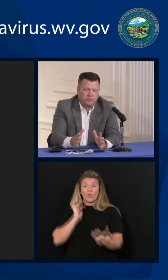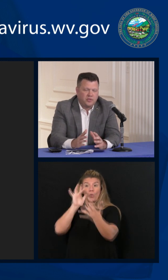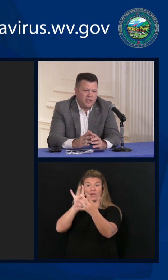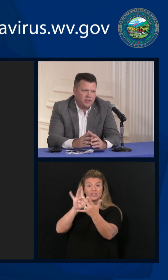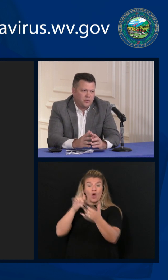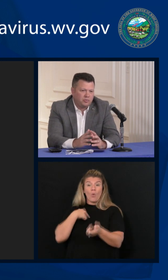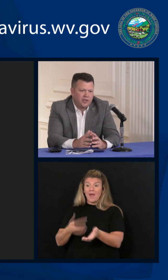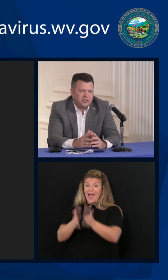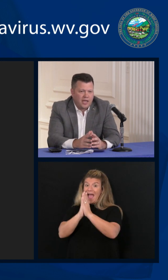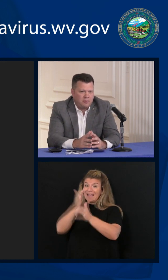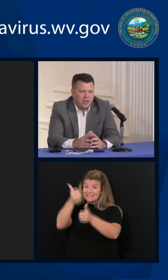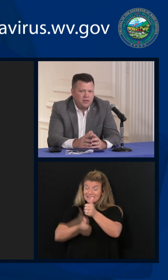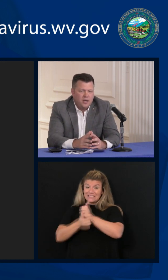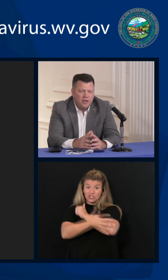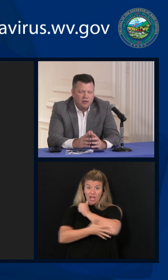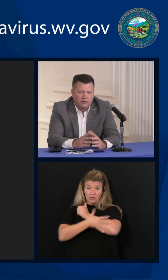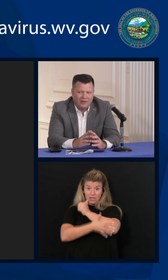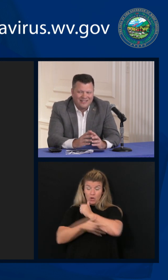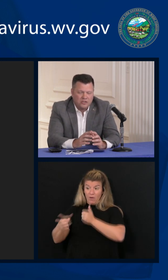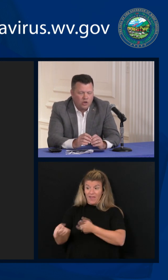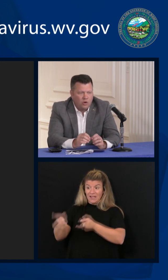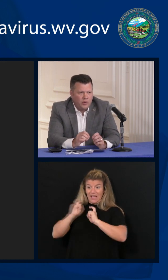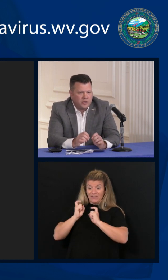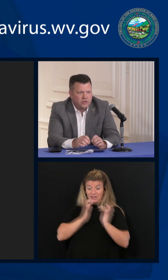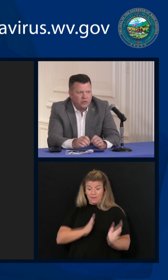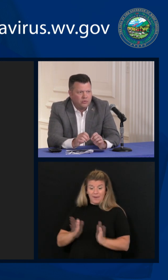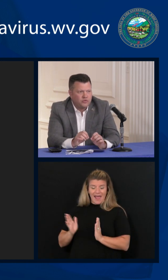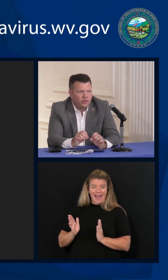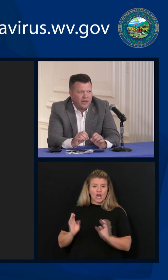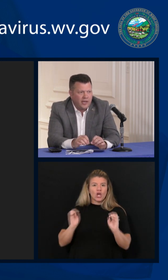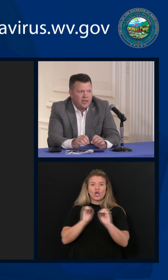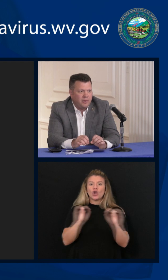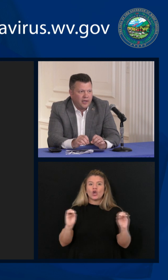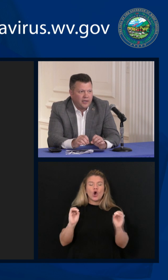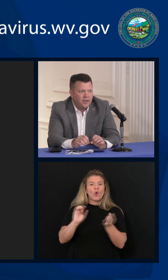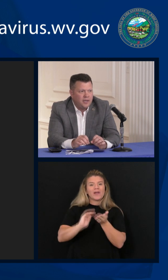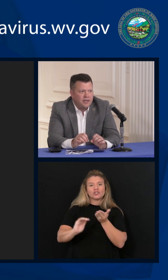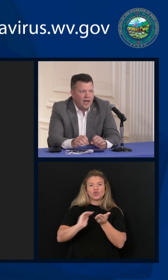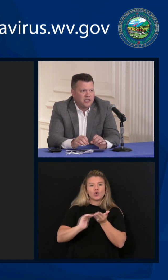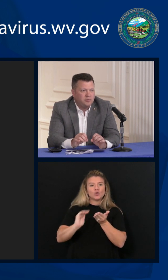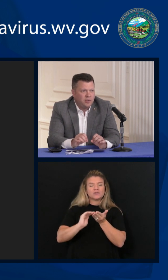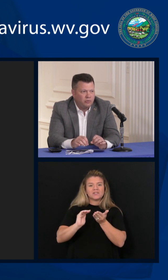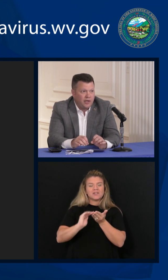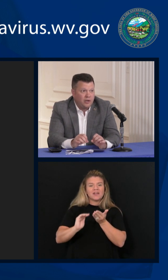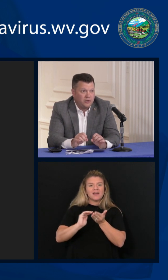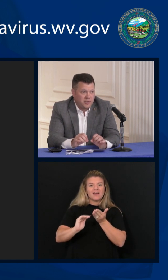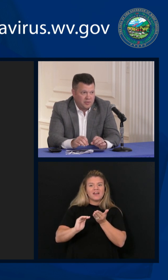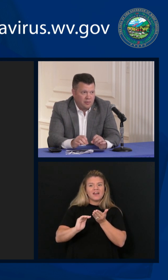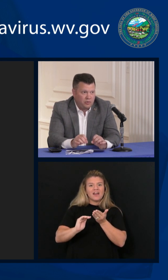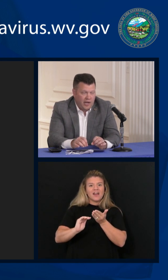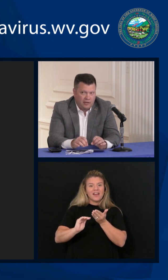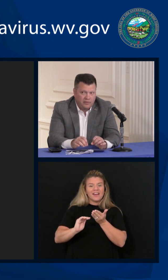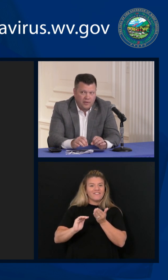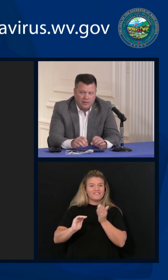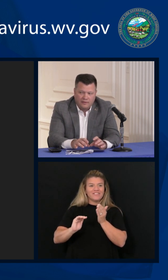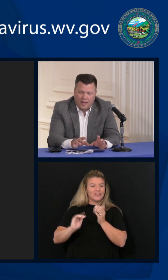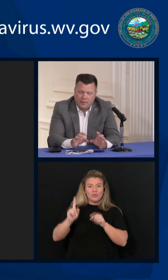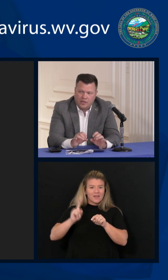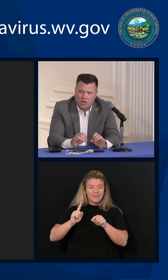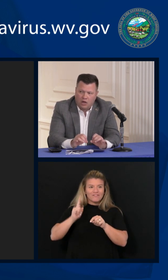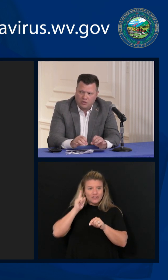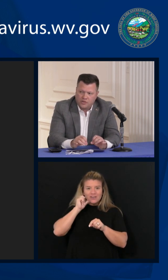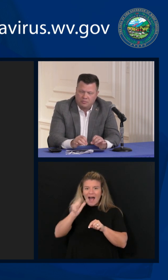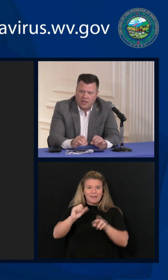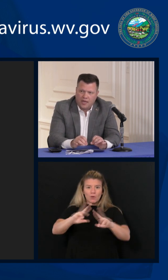county superintendents when their plans came in, there is no excuse for anybody not to be ready on September 8th. That